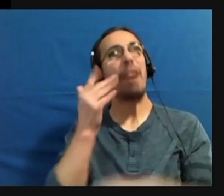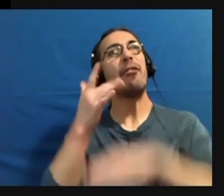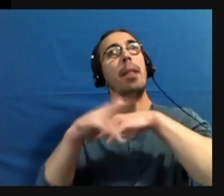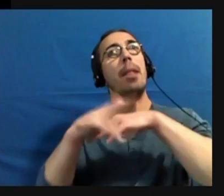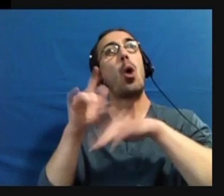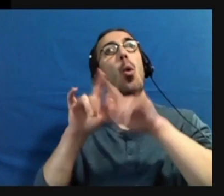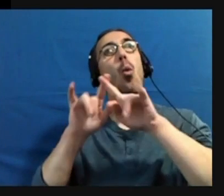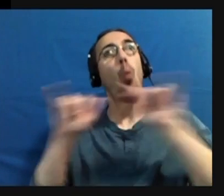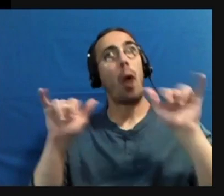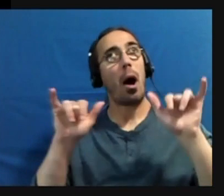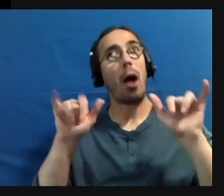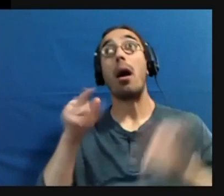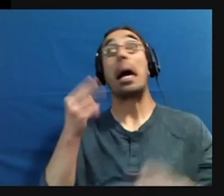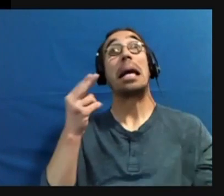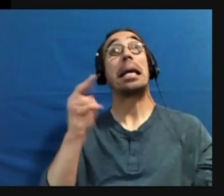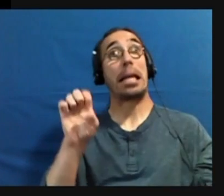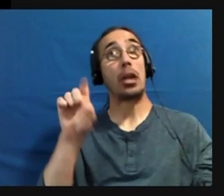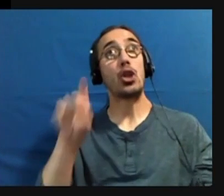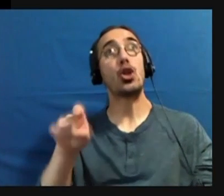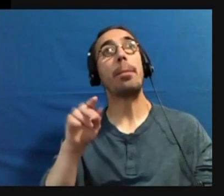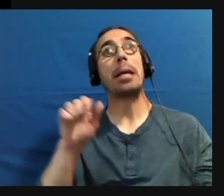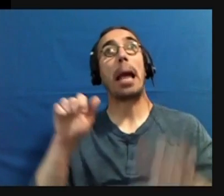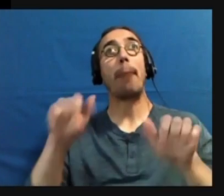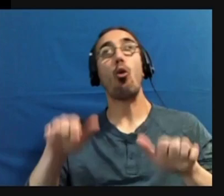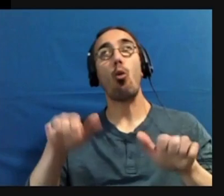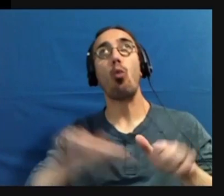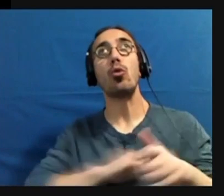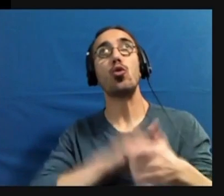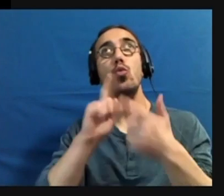also should be able to